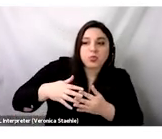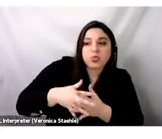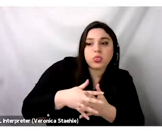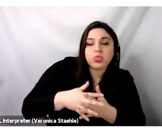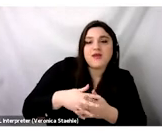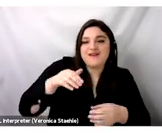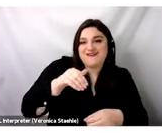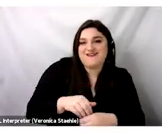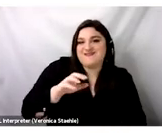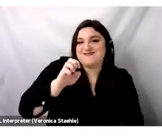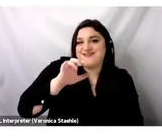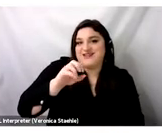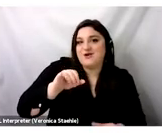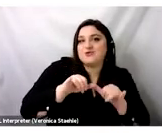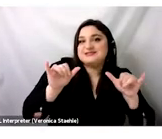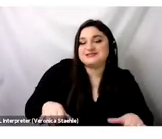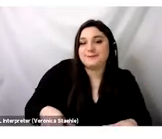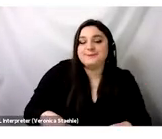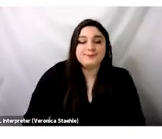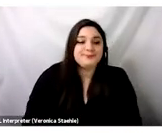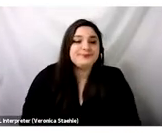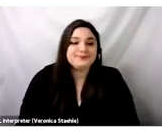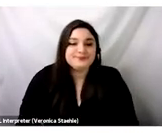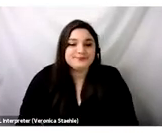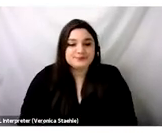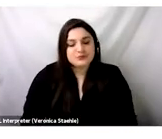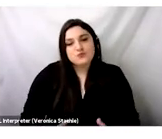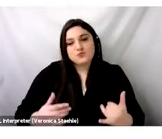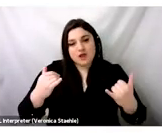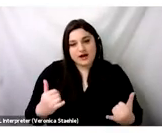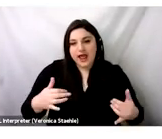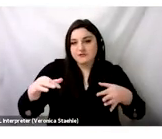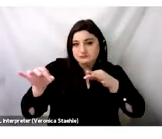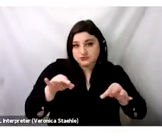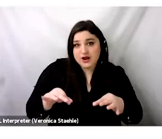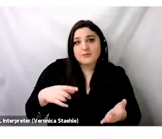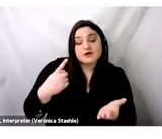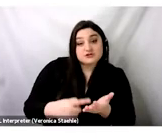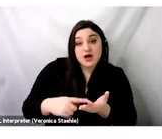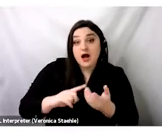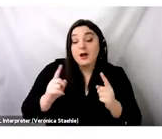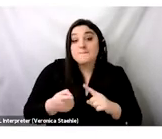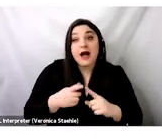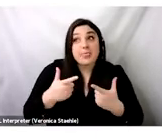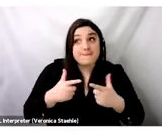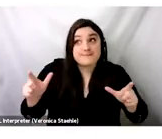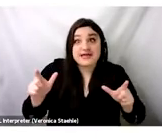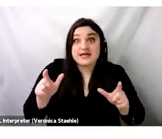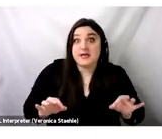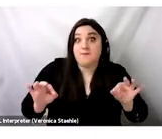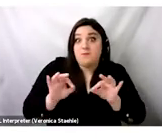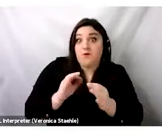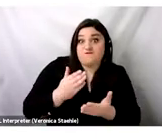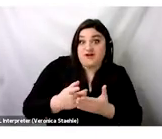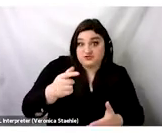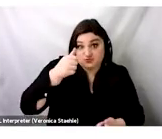now the life cycle. So big key takeaway is over